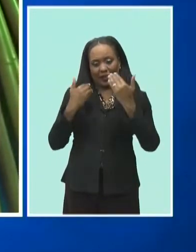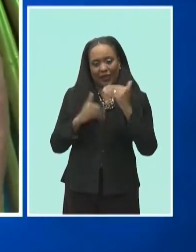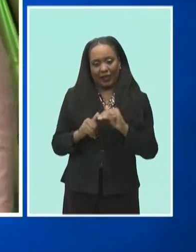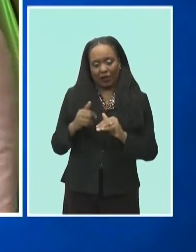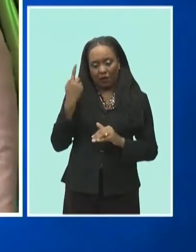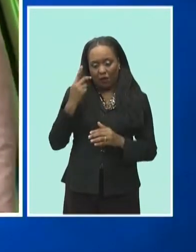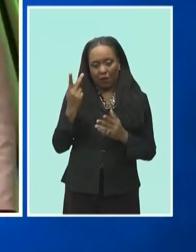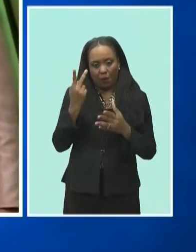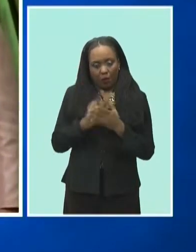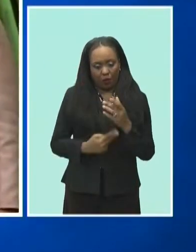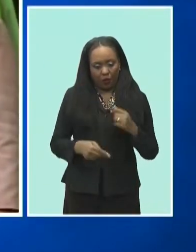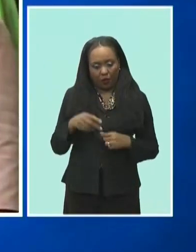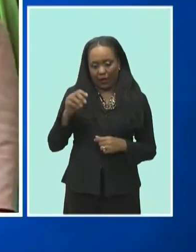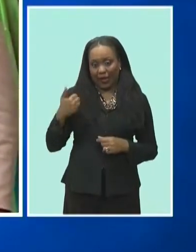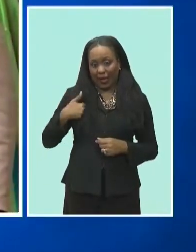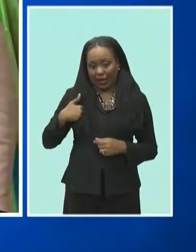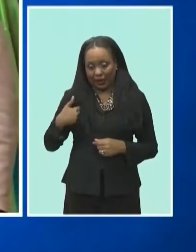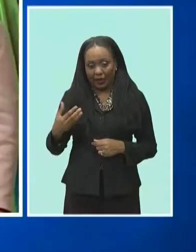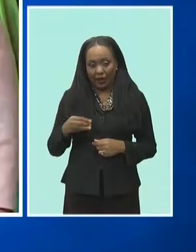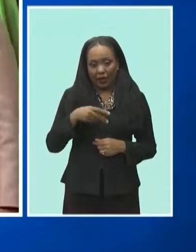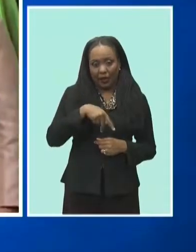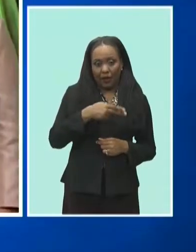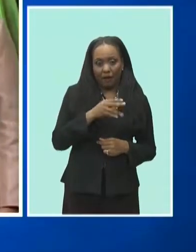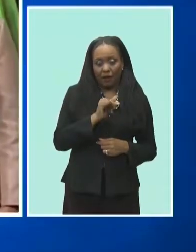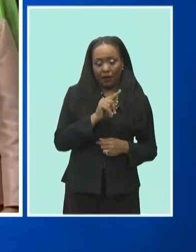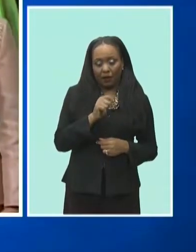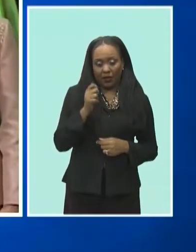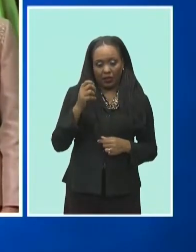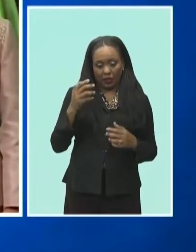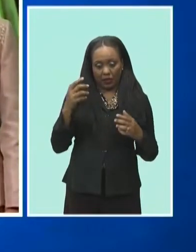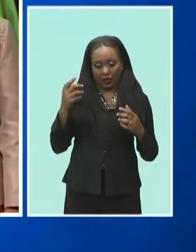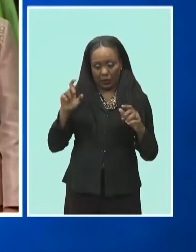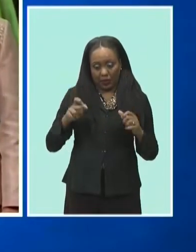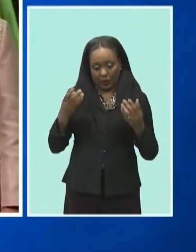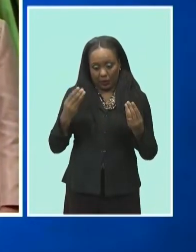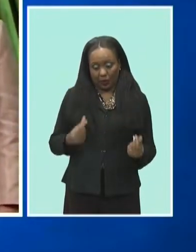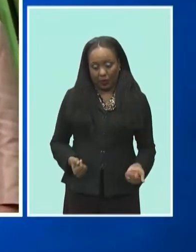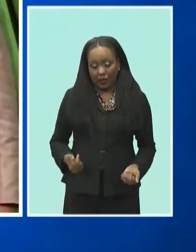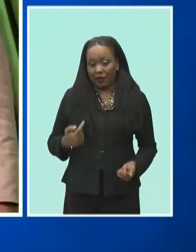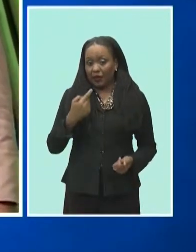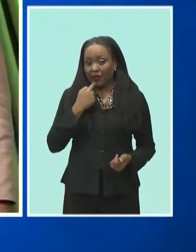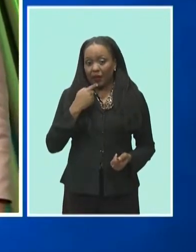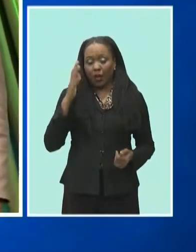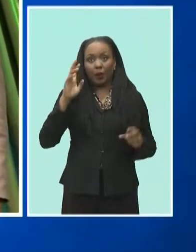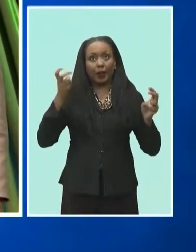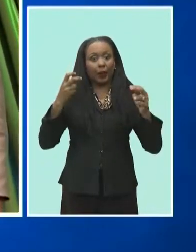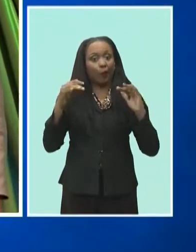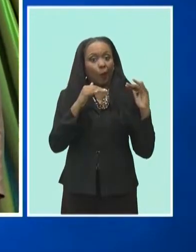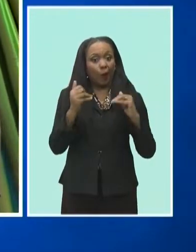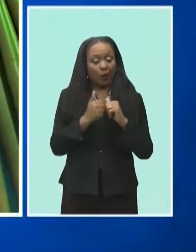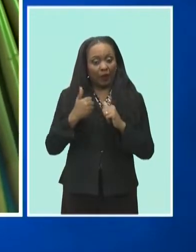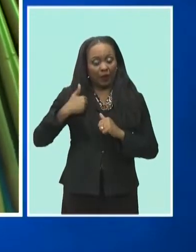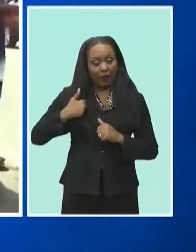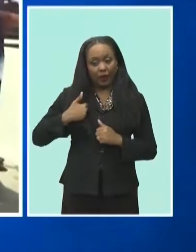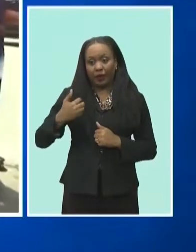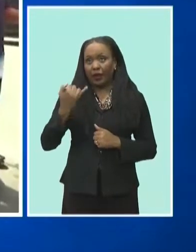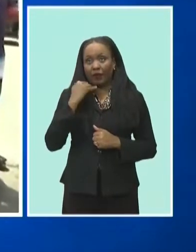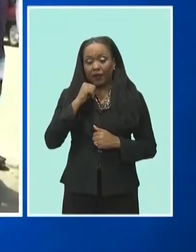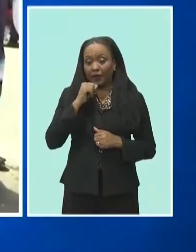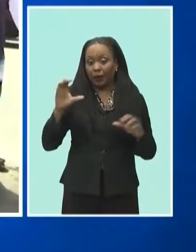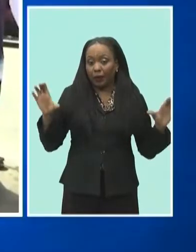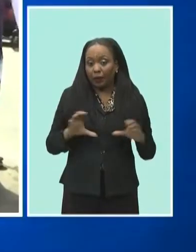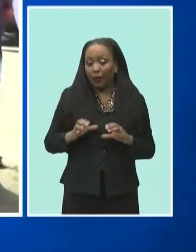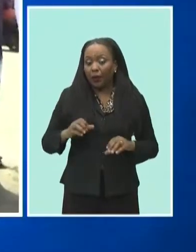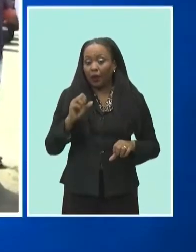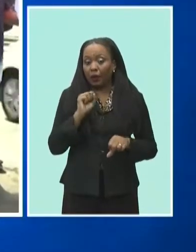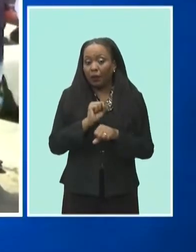a resolution. That deadline was in May. He threatened to go to war with Canada if this was not going to be handled properly, and